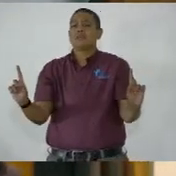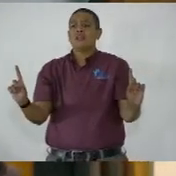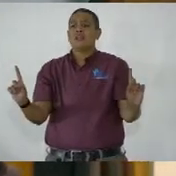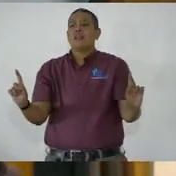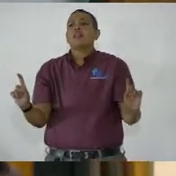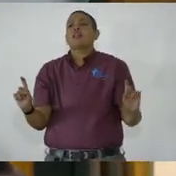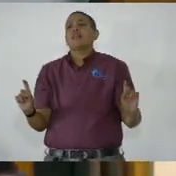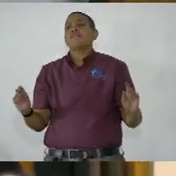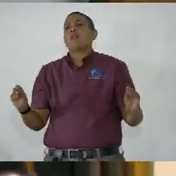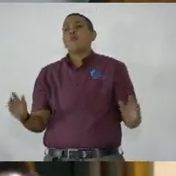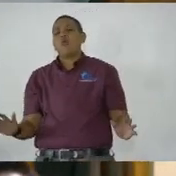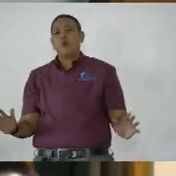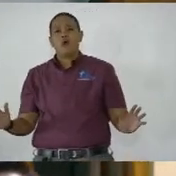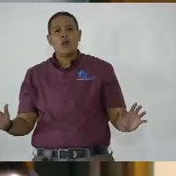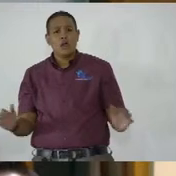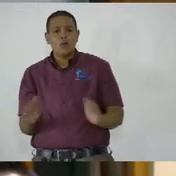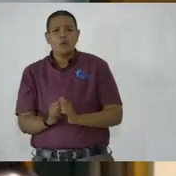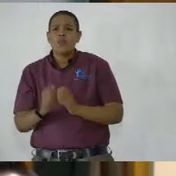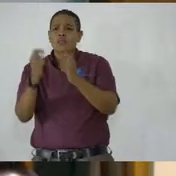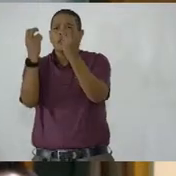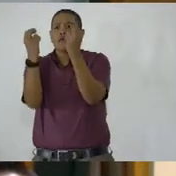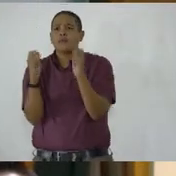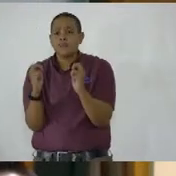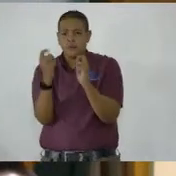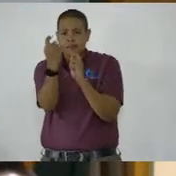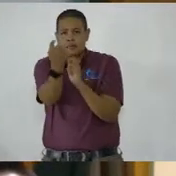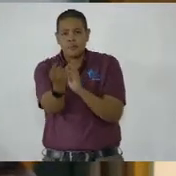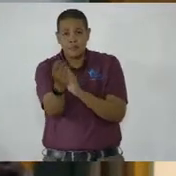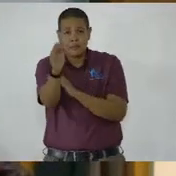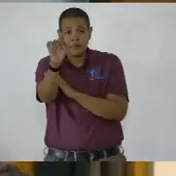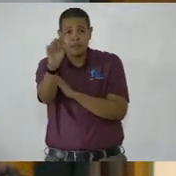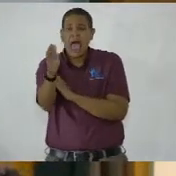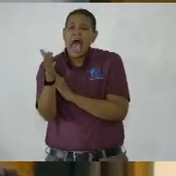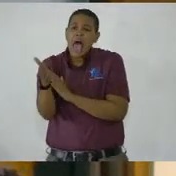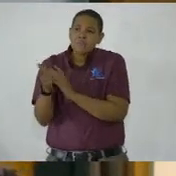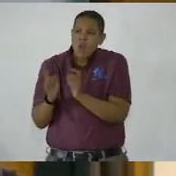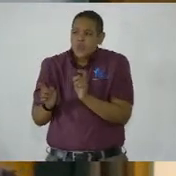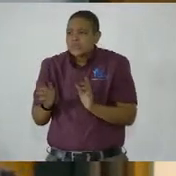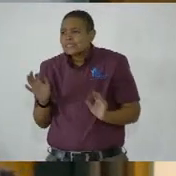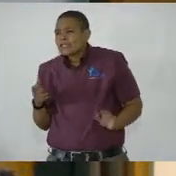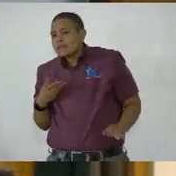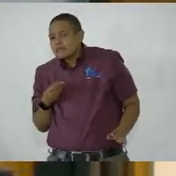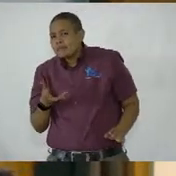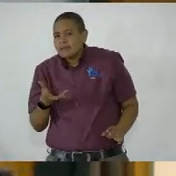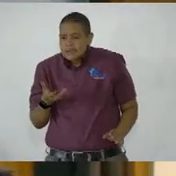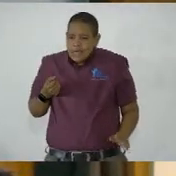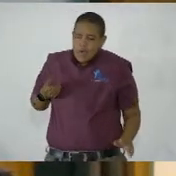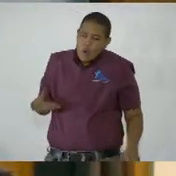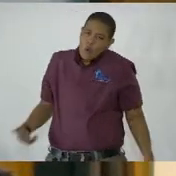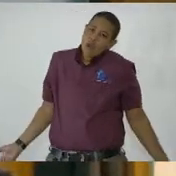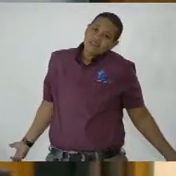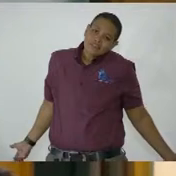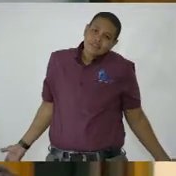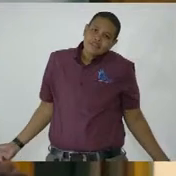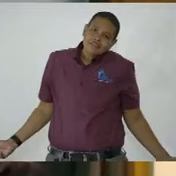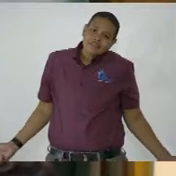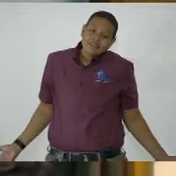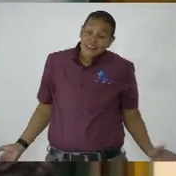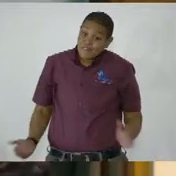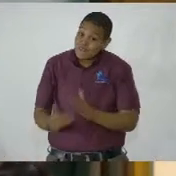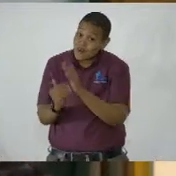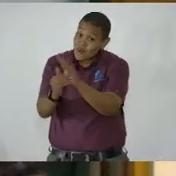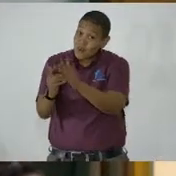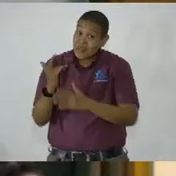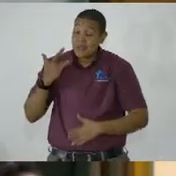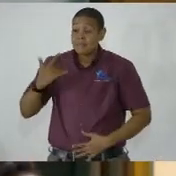mediation, the parties control the process. They can decide what they give and what they take. And frequently,